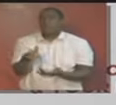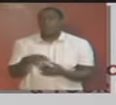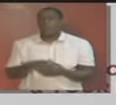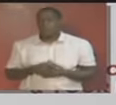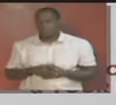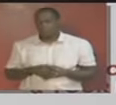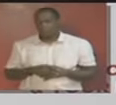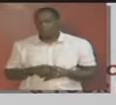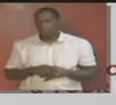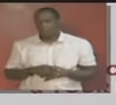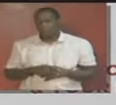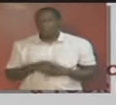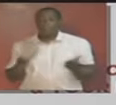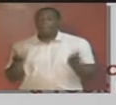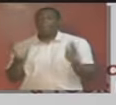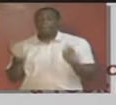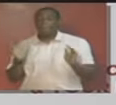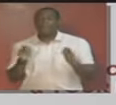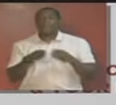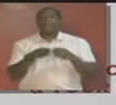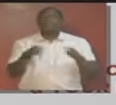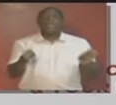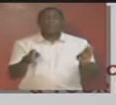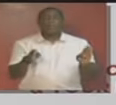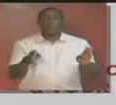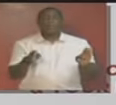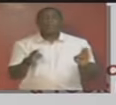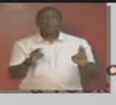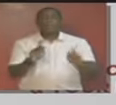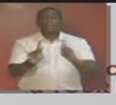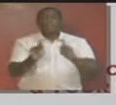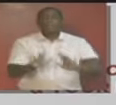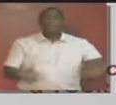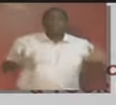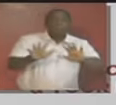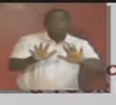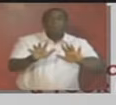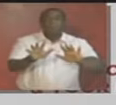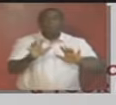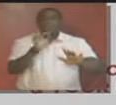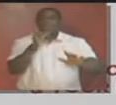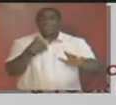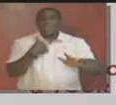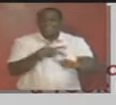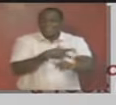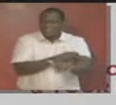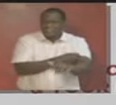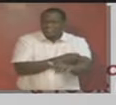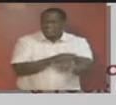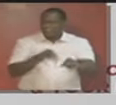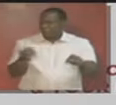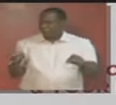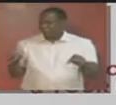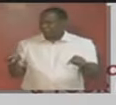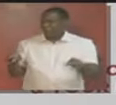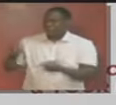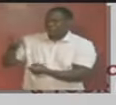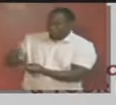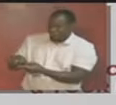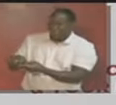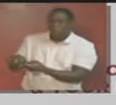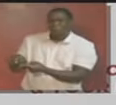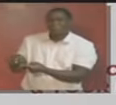in the general population with no vaccine. So what we're seeing basically is, yes, we're following people up, and people have health